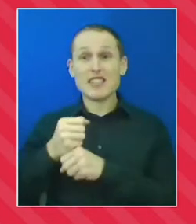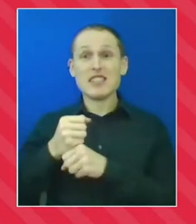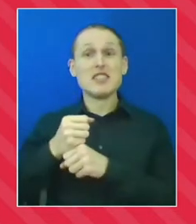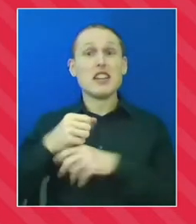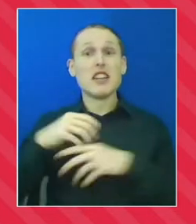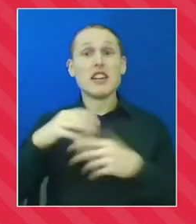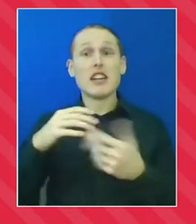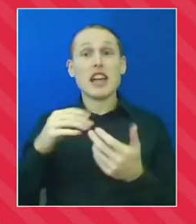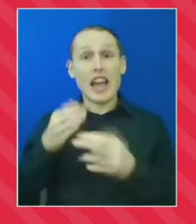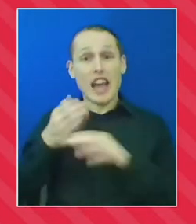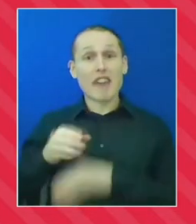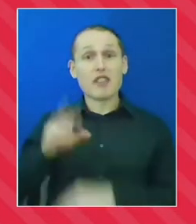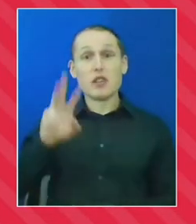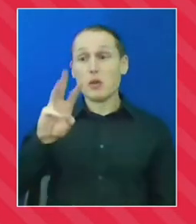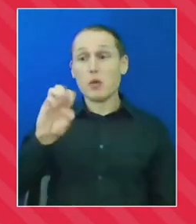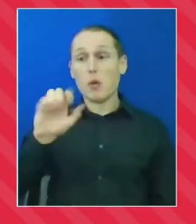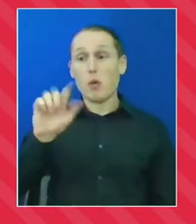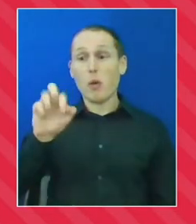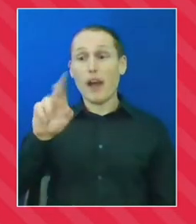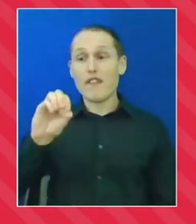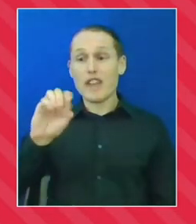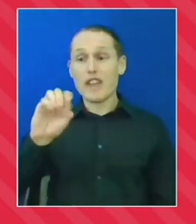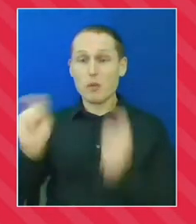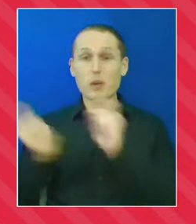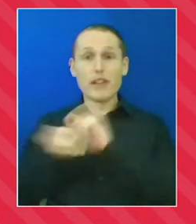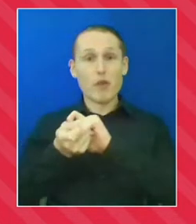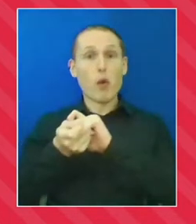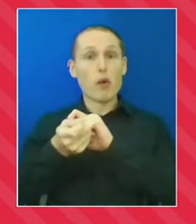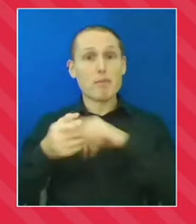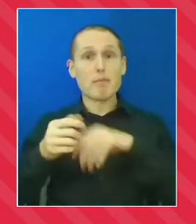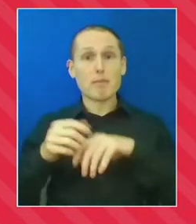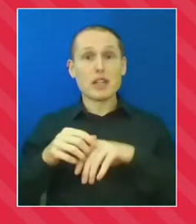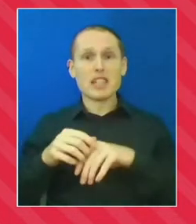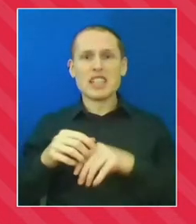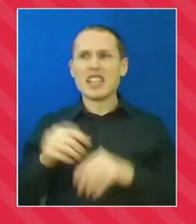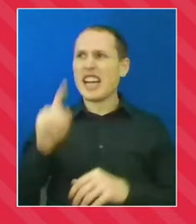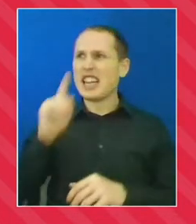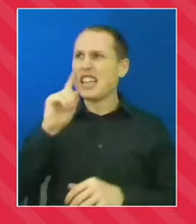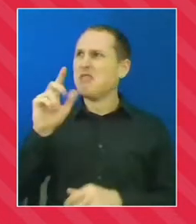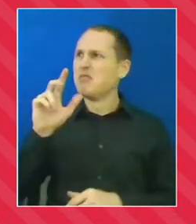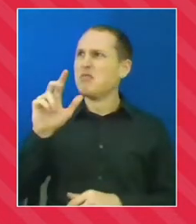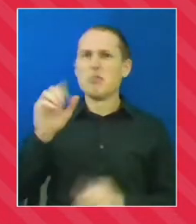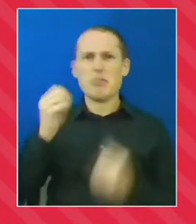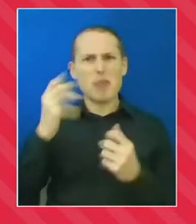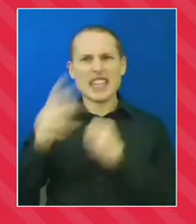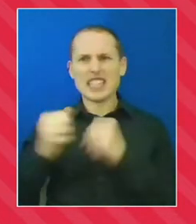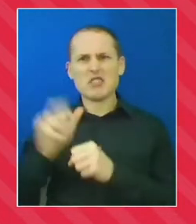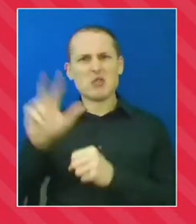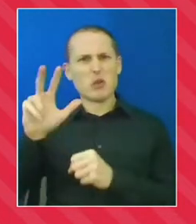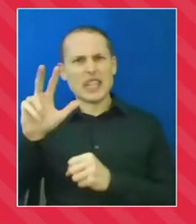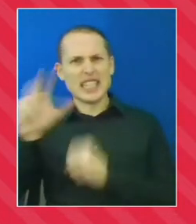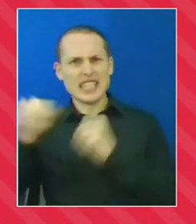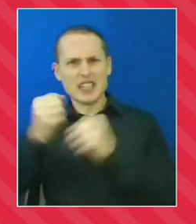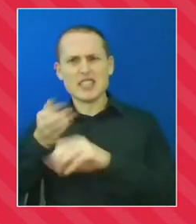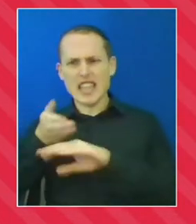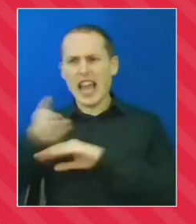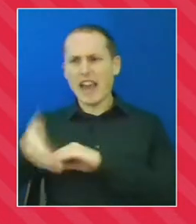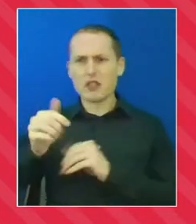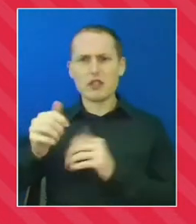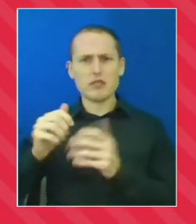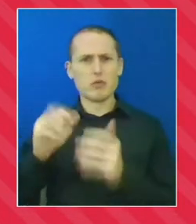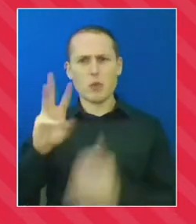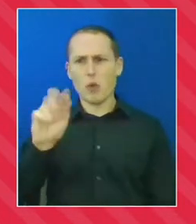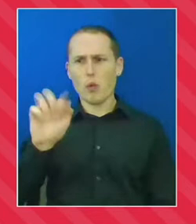reform. Over several years, 3 years after welfare reform was passed, where I was in homes,